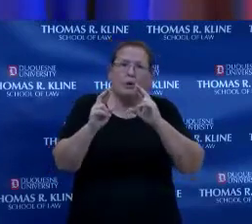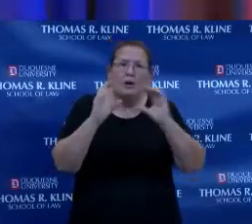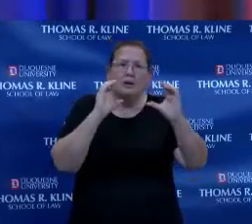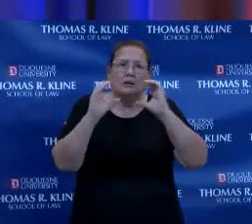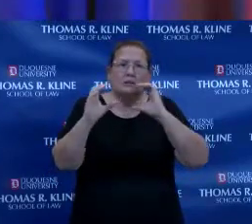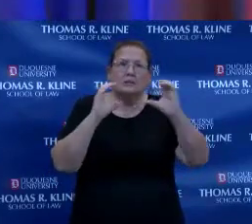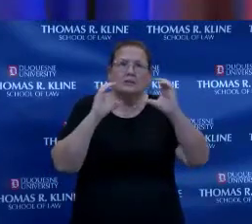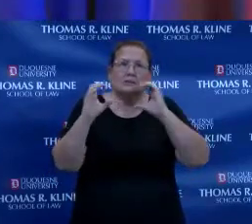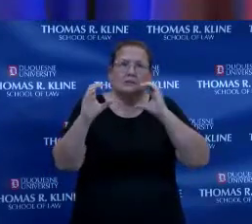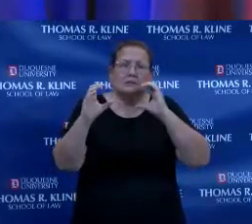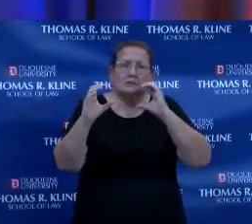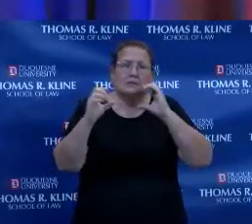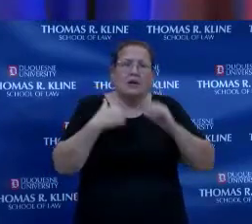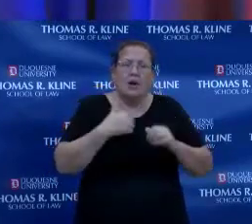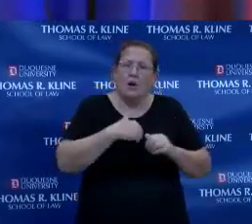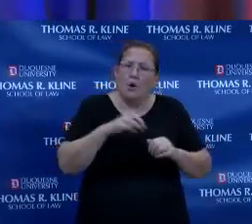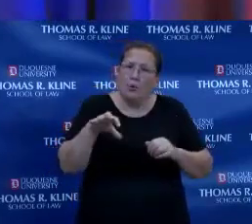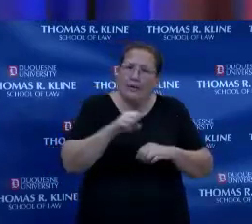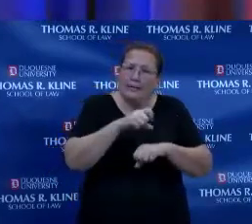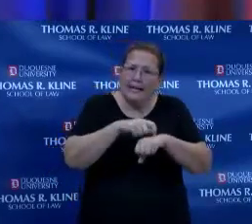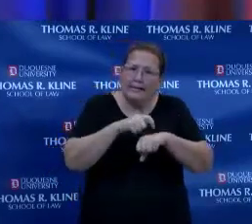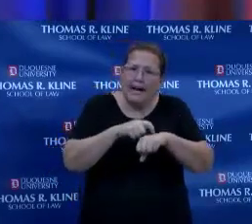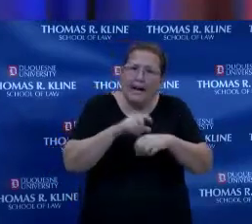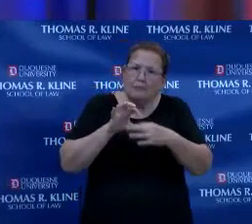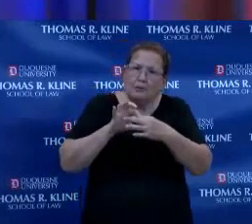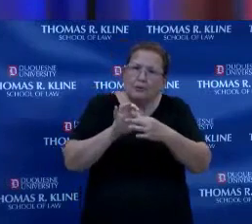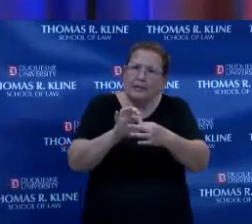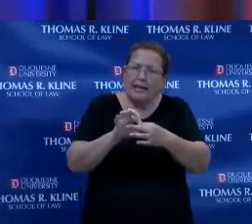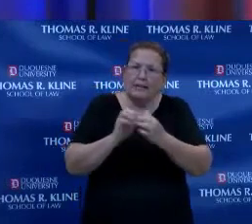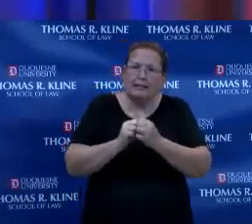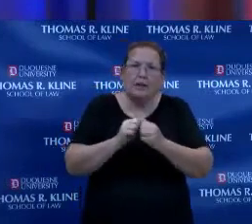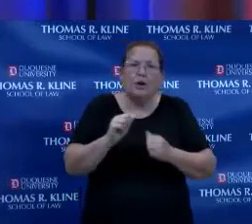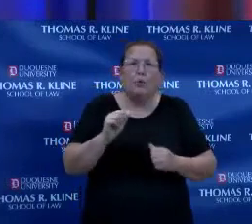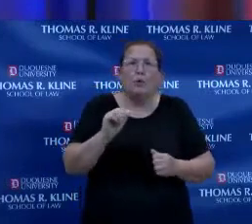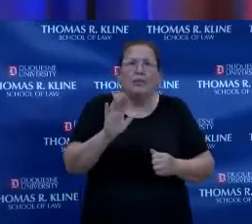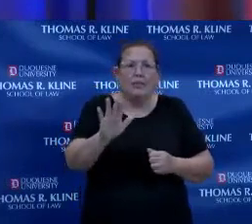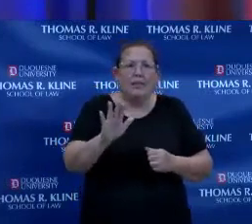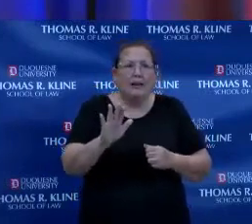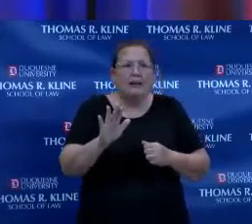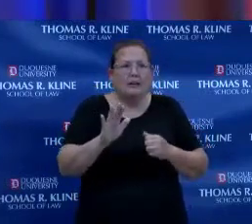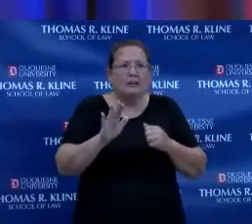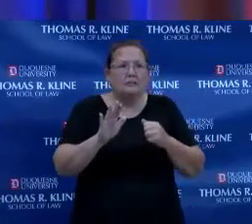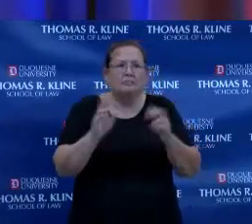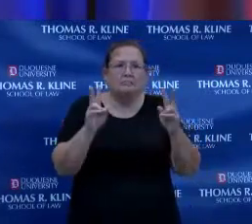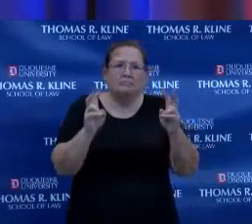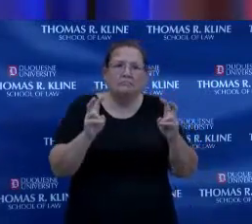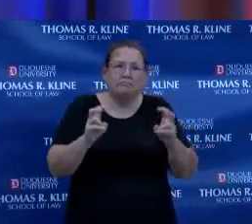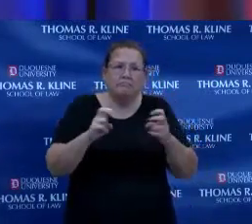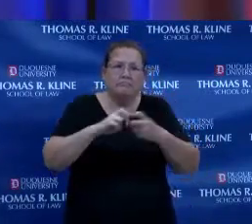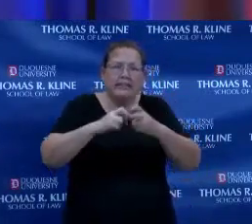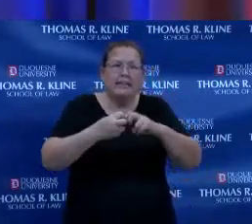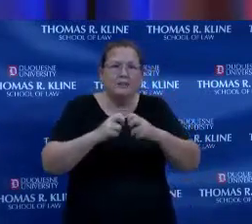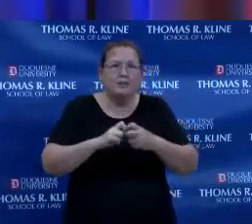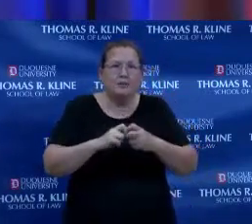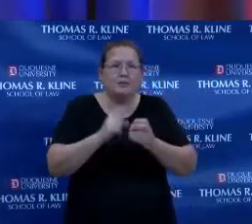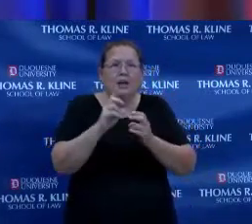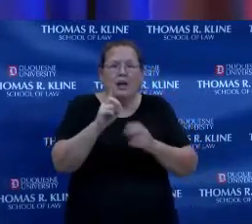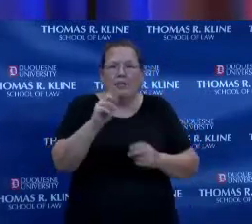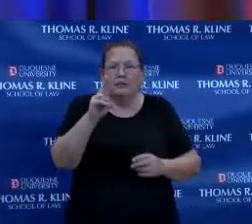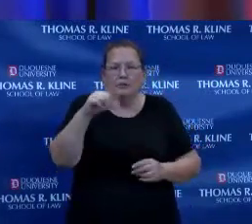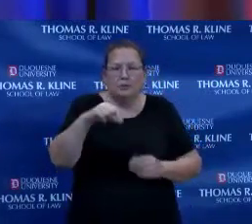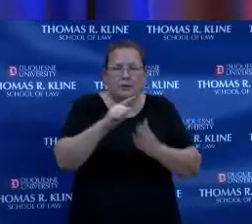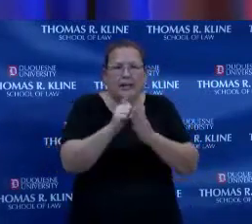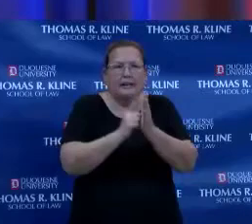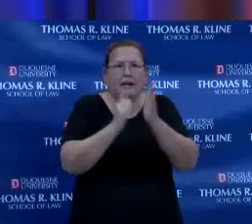collegiality, and we take time to connect with their innate humanity. Duquesne Kline lawyers know that all of us